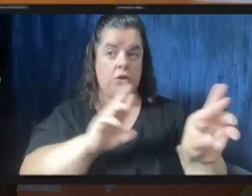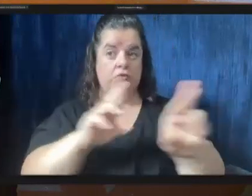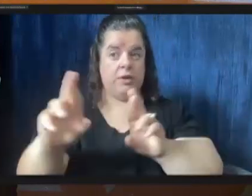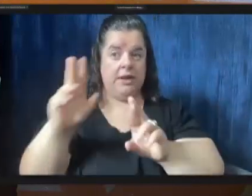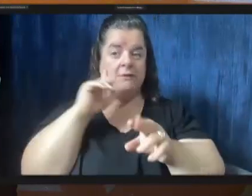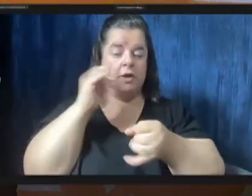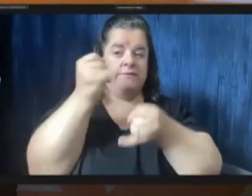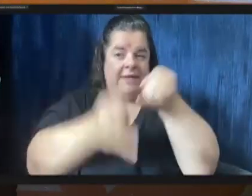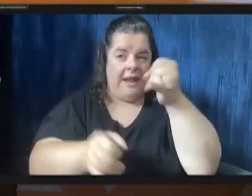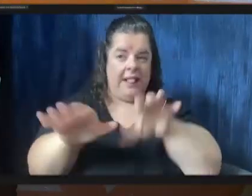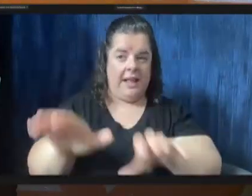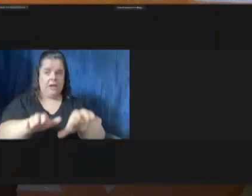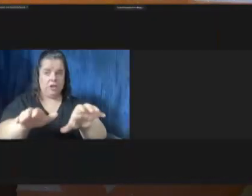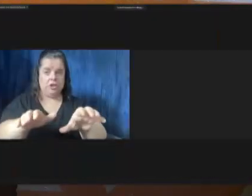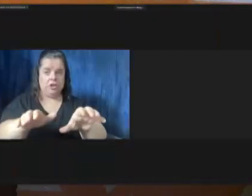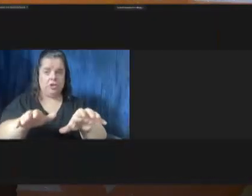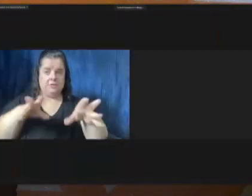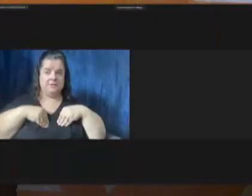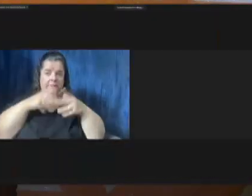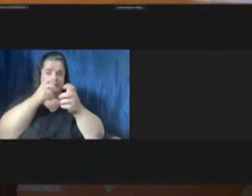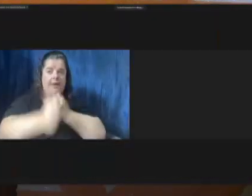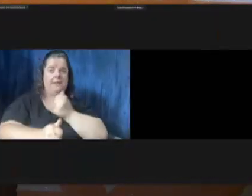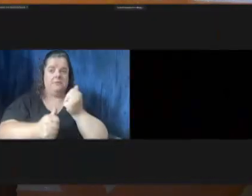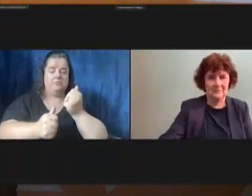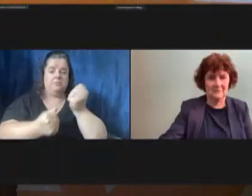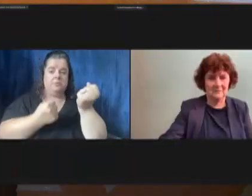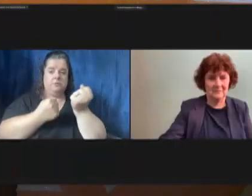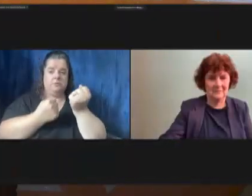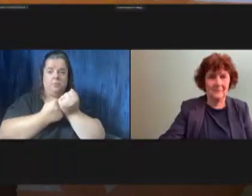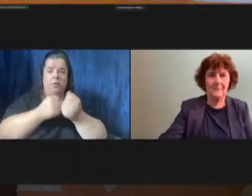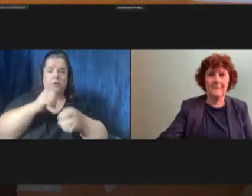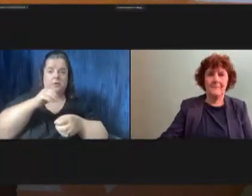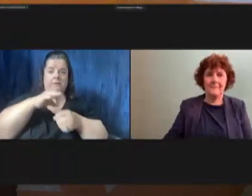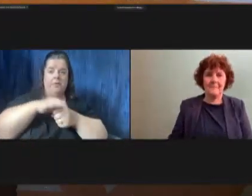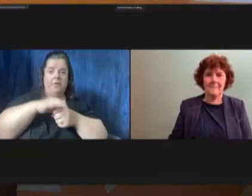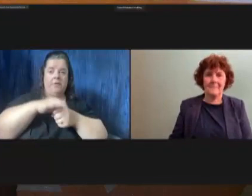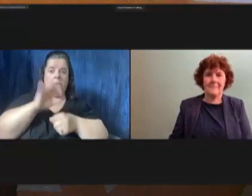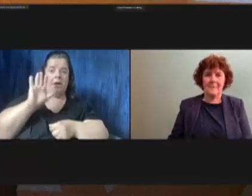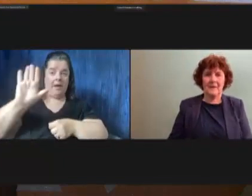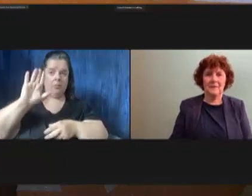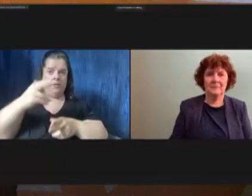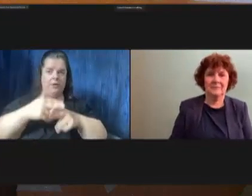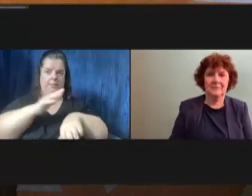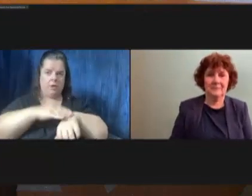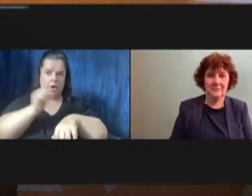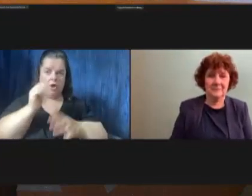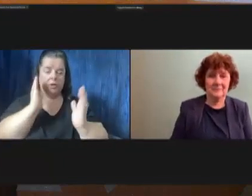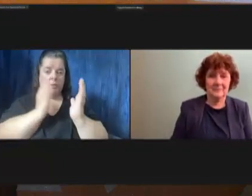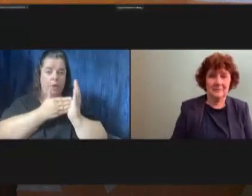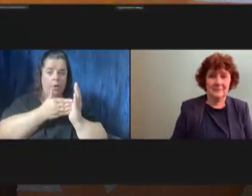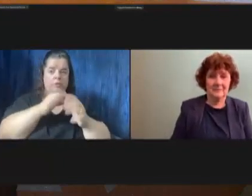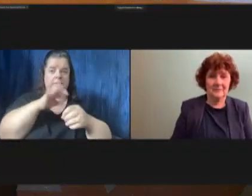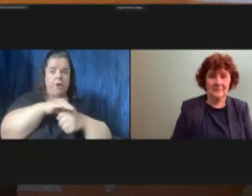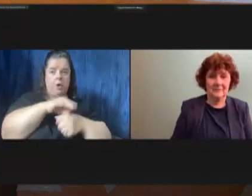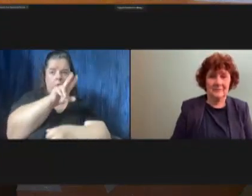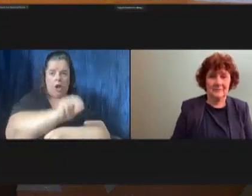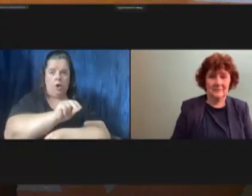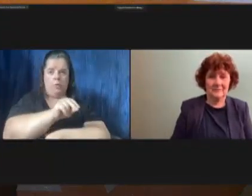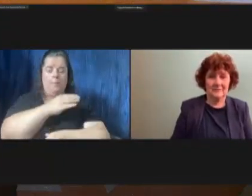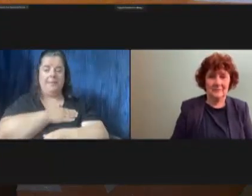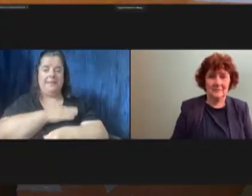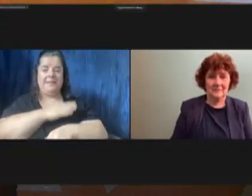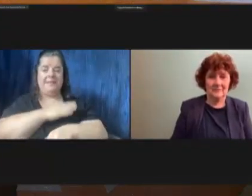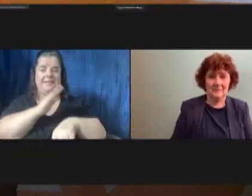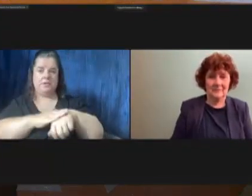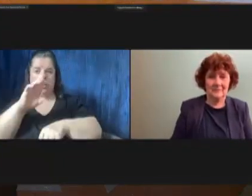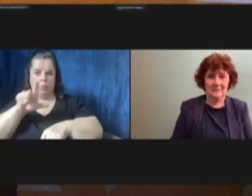ready for final action. All in favor of the passage of the bill will vote aye when their name is called. Those opposed will vote no. Will the clerk please call the roll?